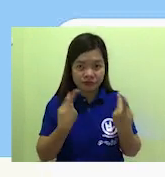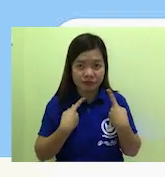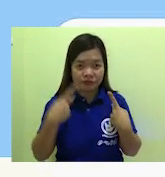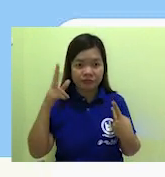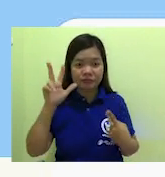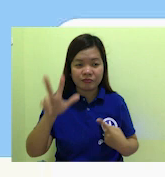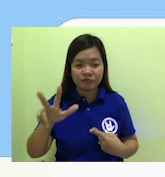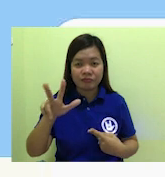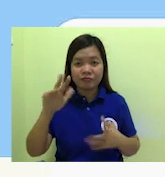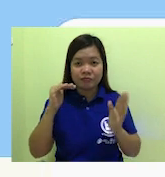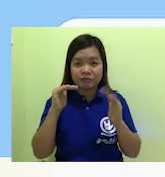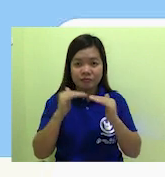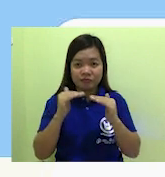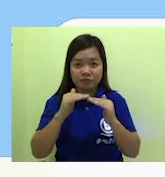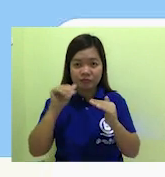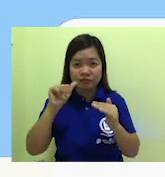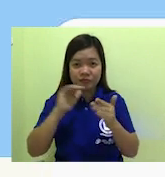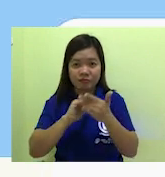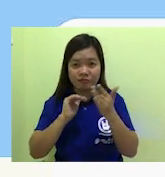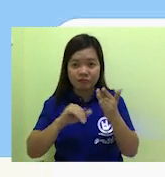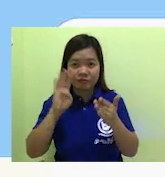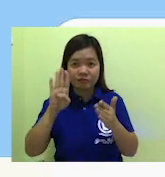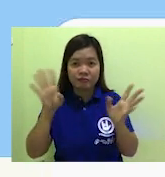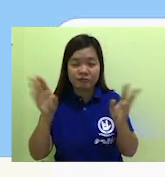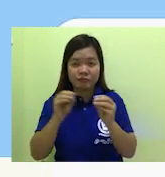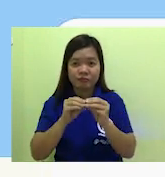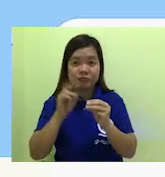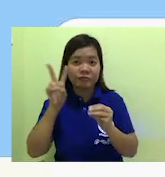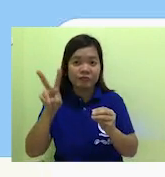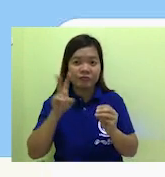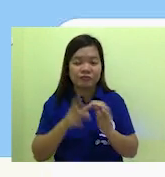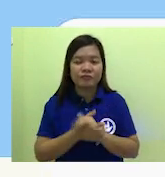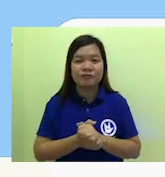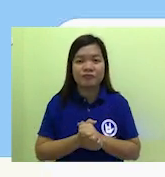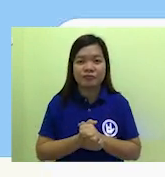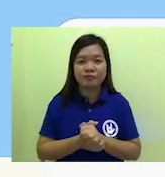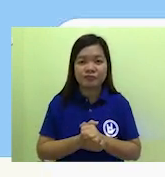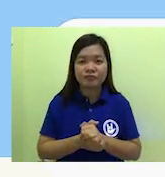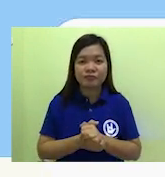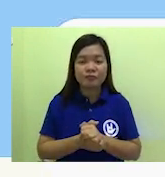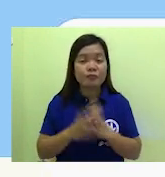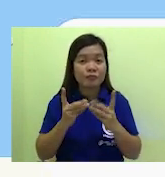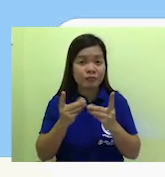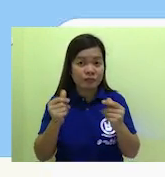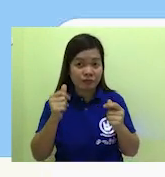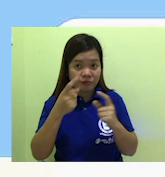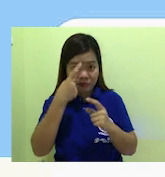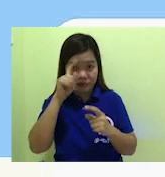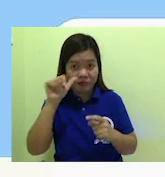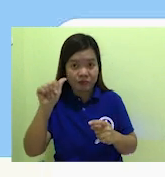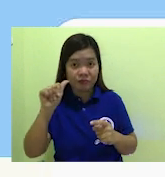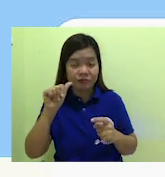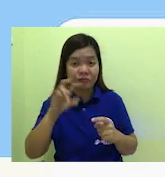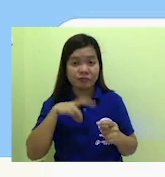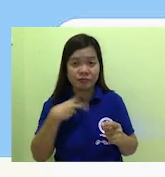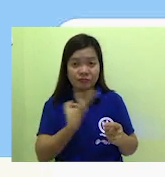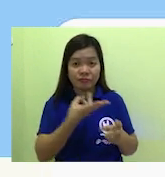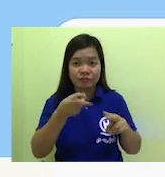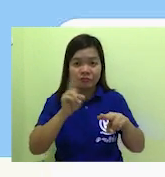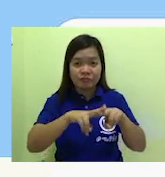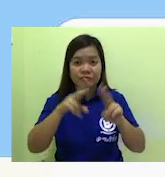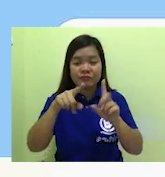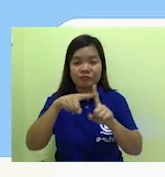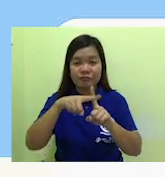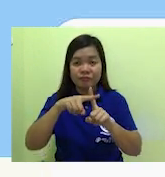have 3 equals A minus B plus 2. To solve for A, we will